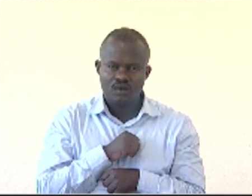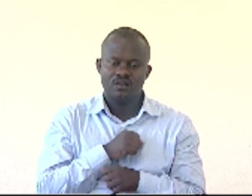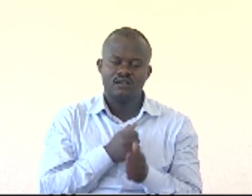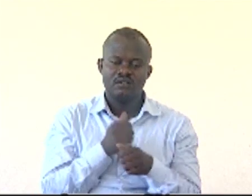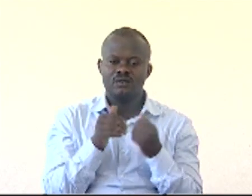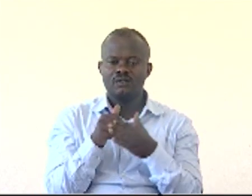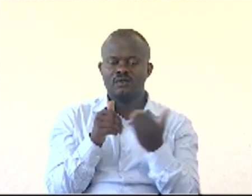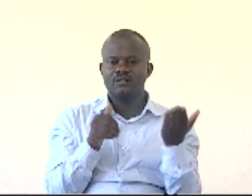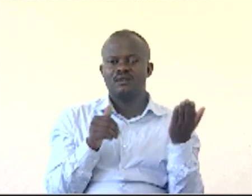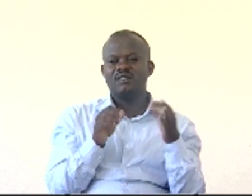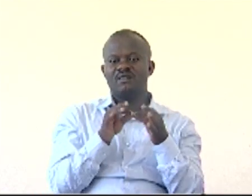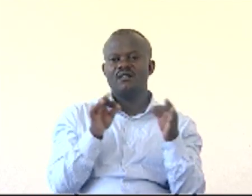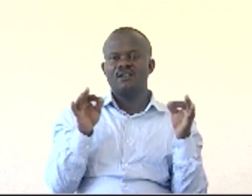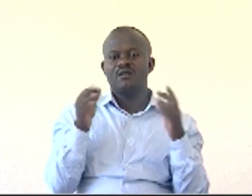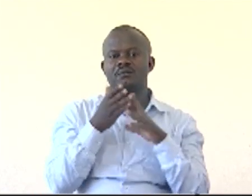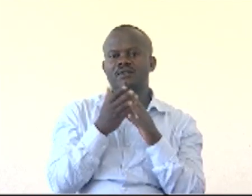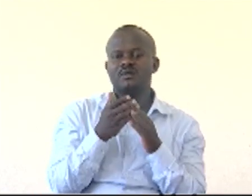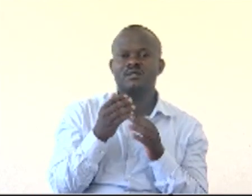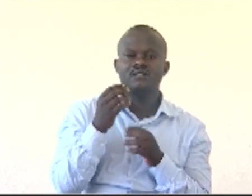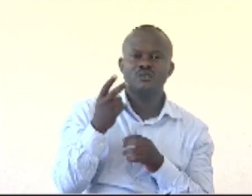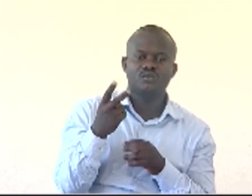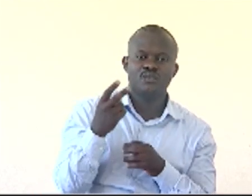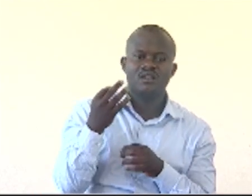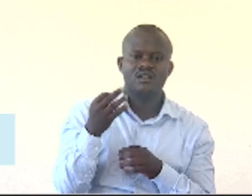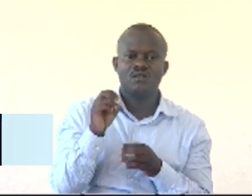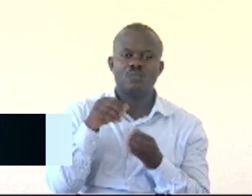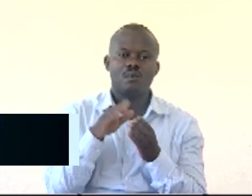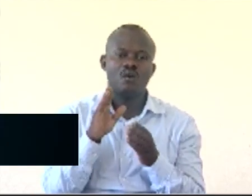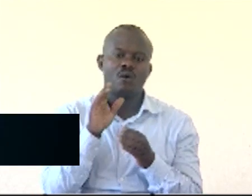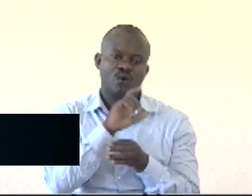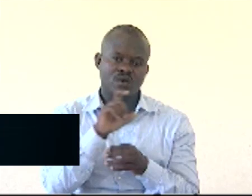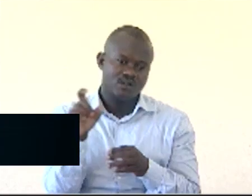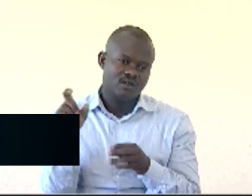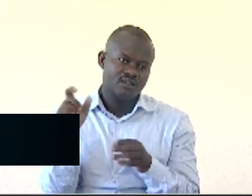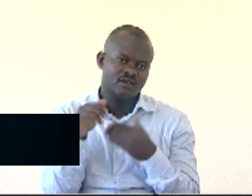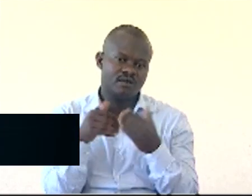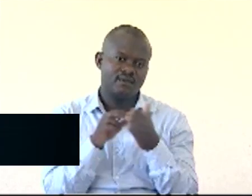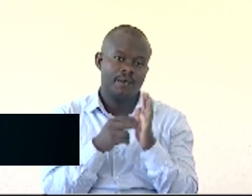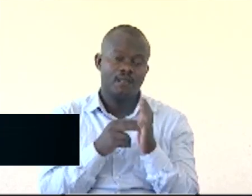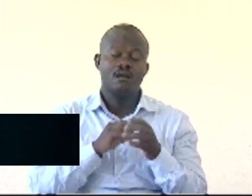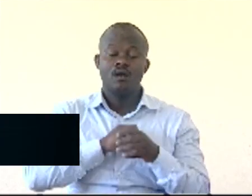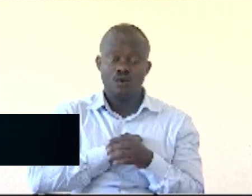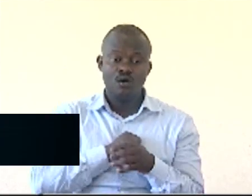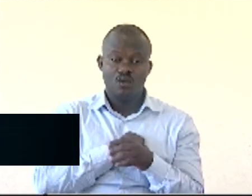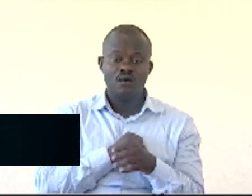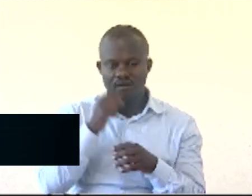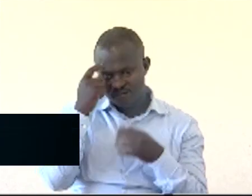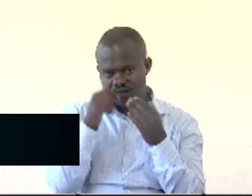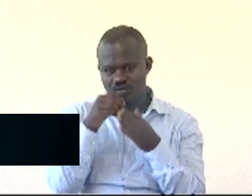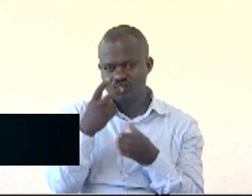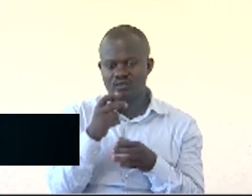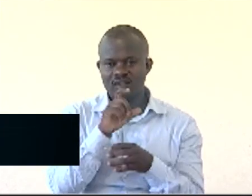can last between 2, 3, or more weeks. That means when you cough for 2